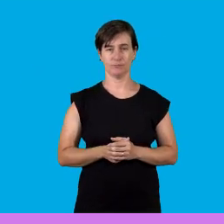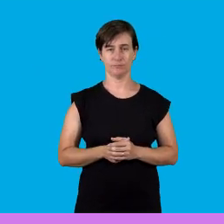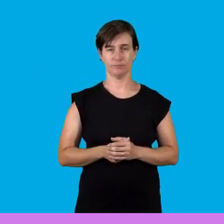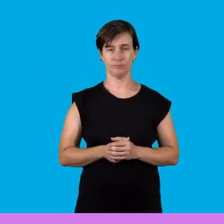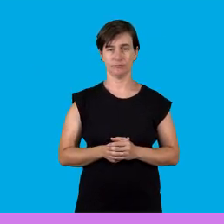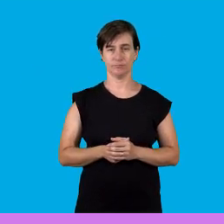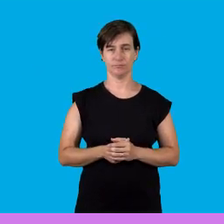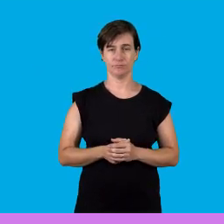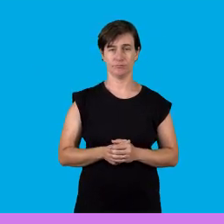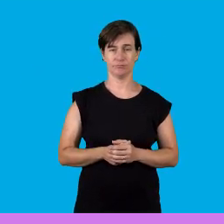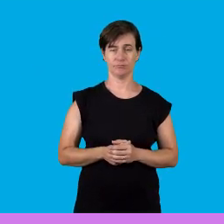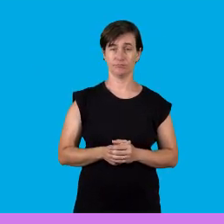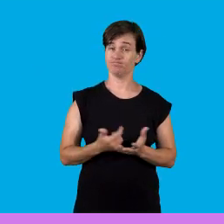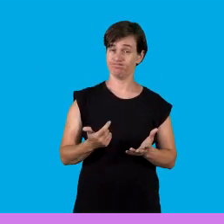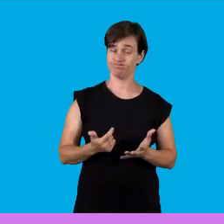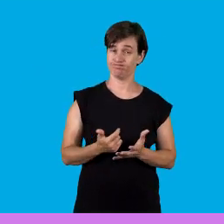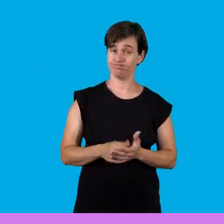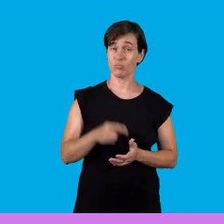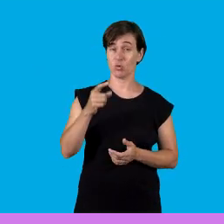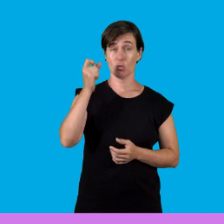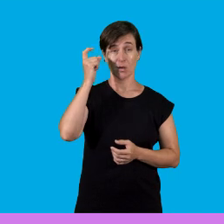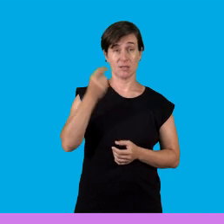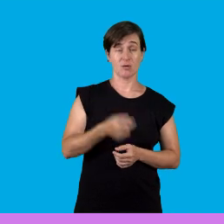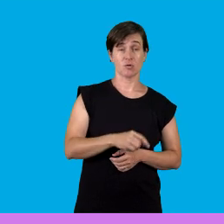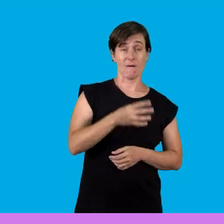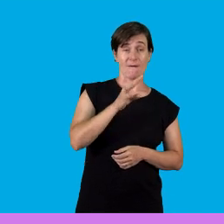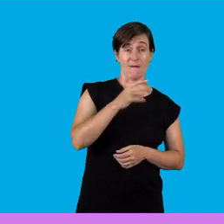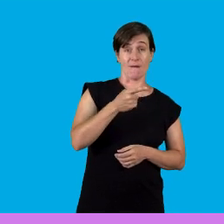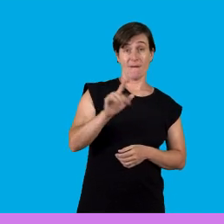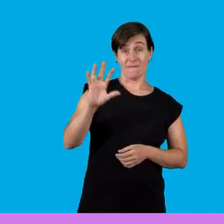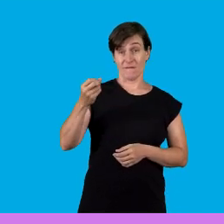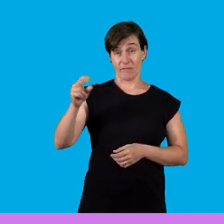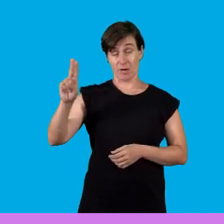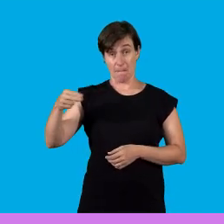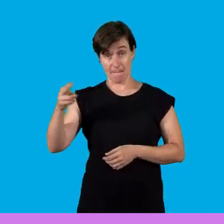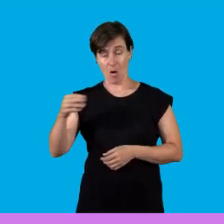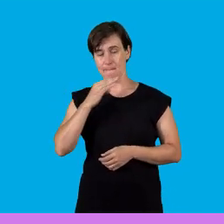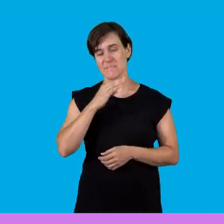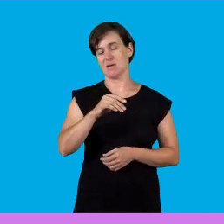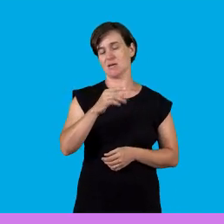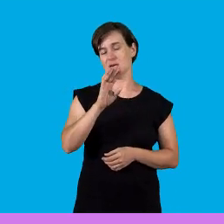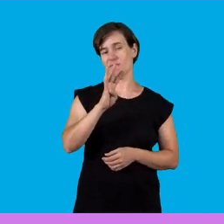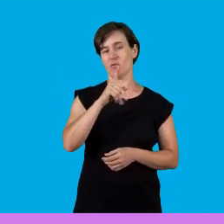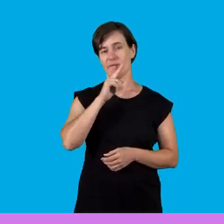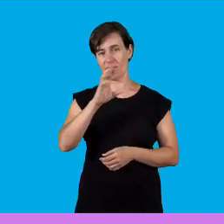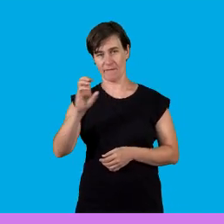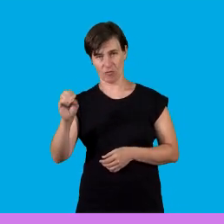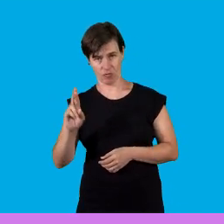forming a straight line. Guys, are we clear? So for pounds, it's 50 pounds here. And then our rupees